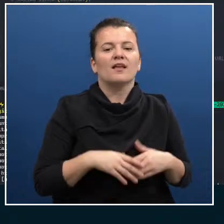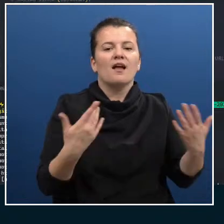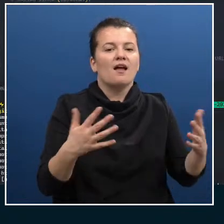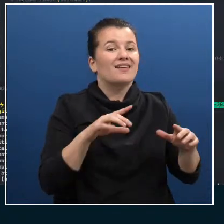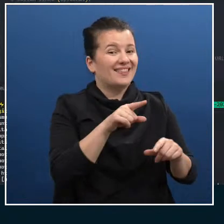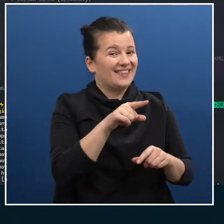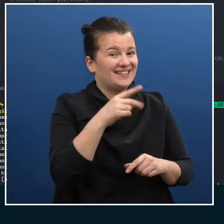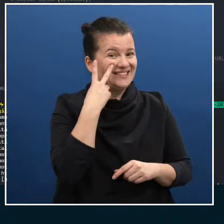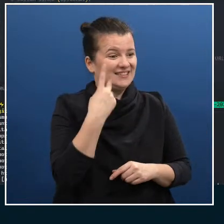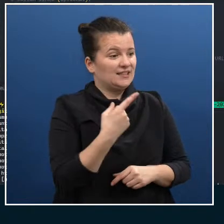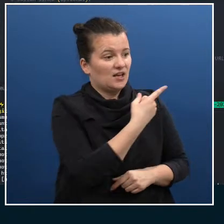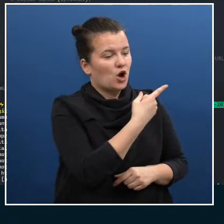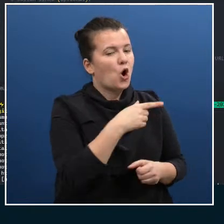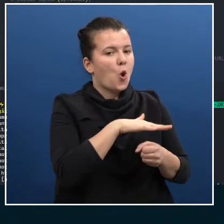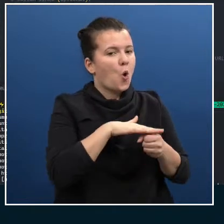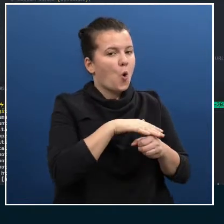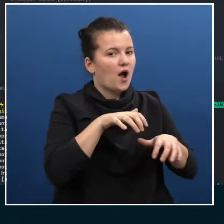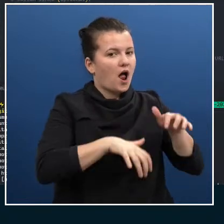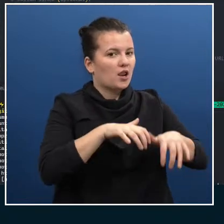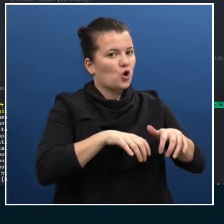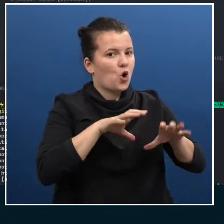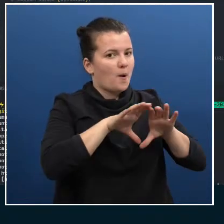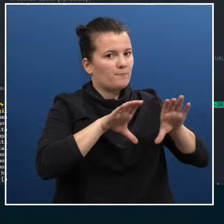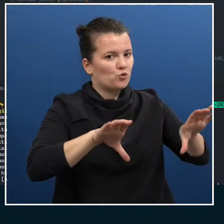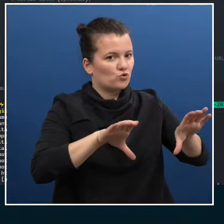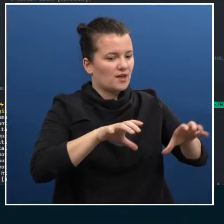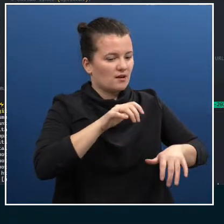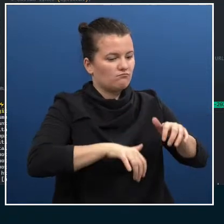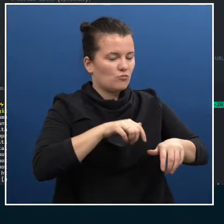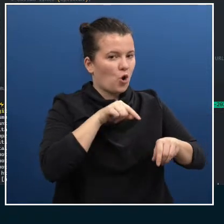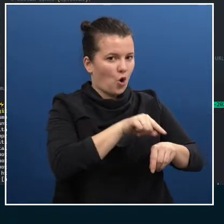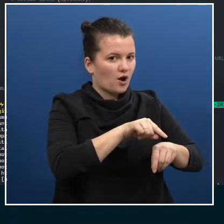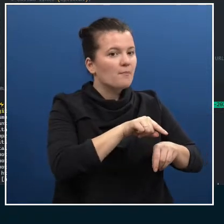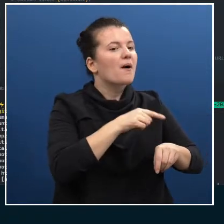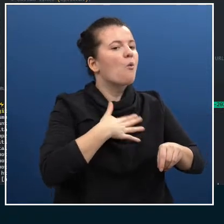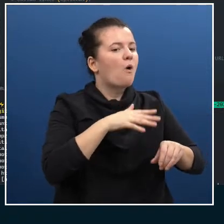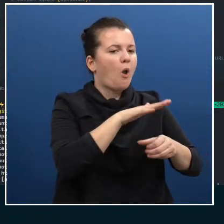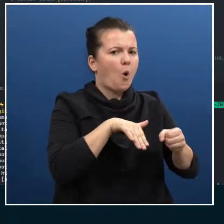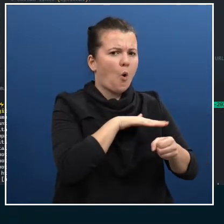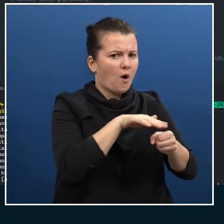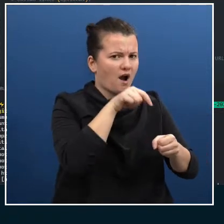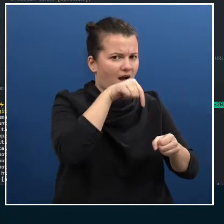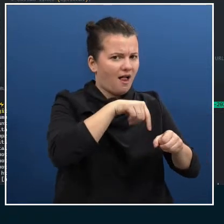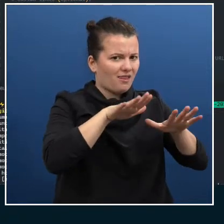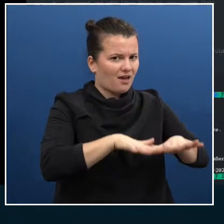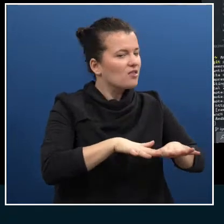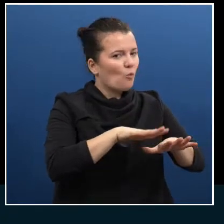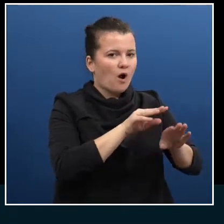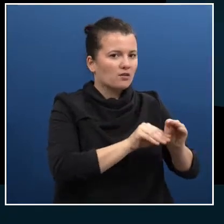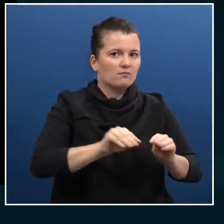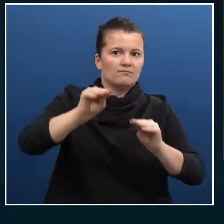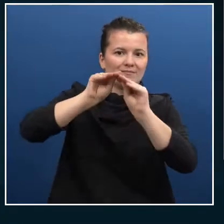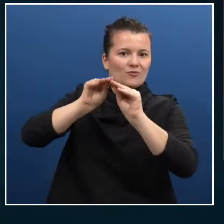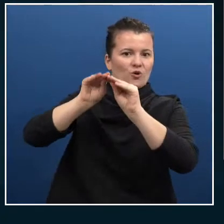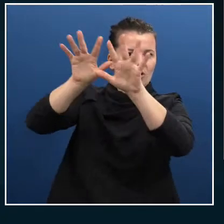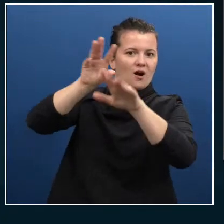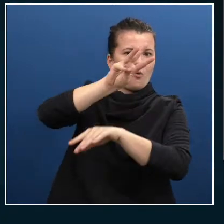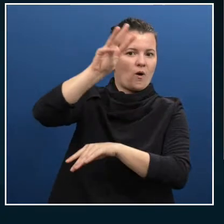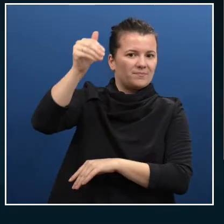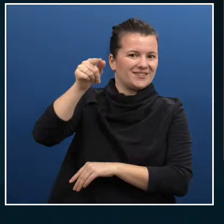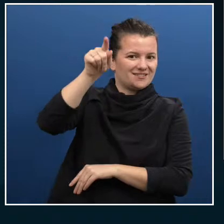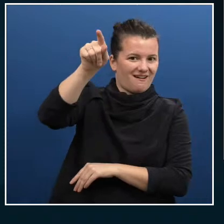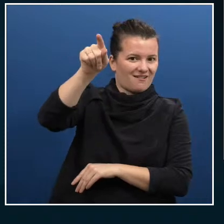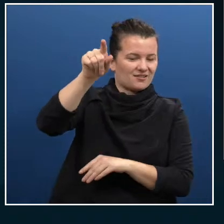but I want to have it, of course, in my site running. I have also here my